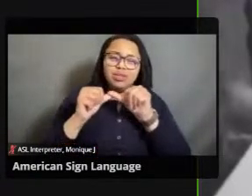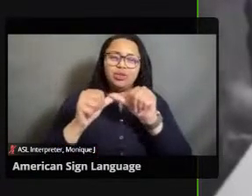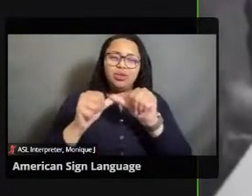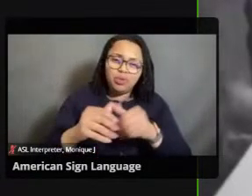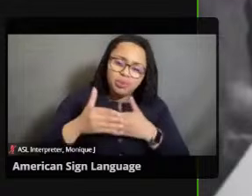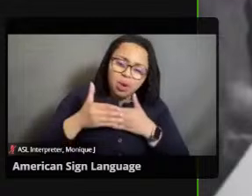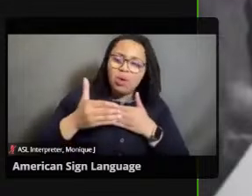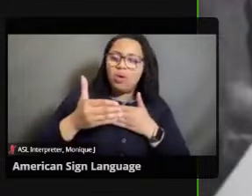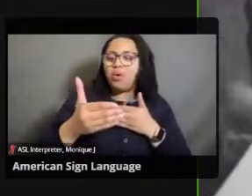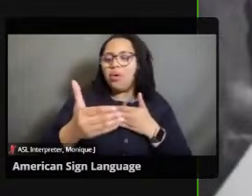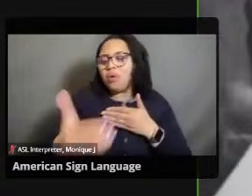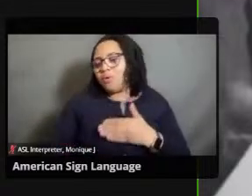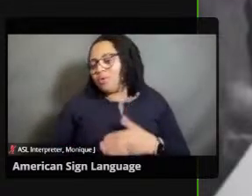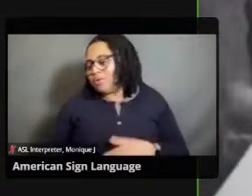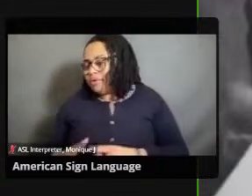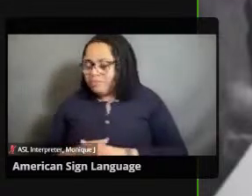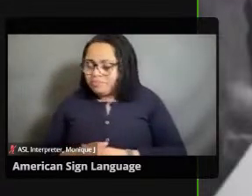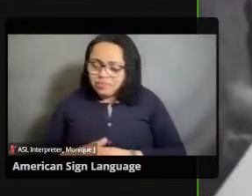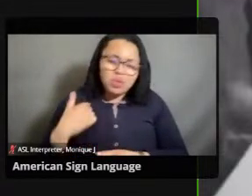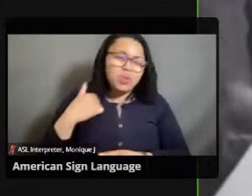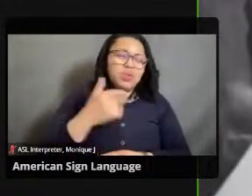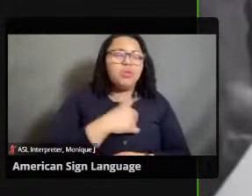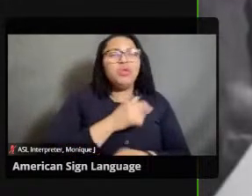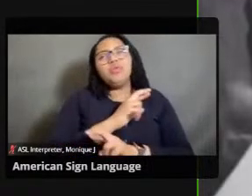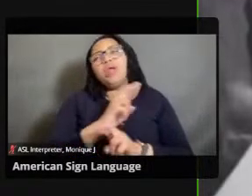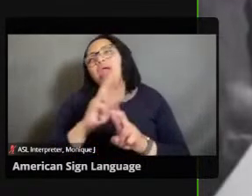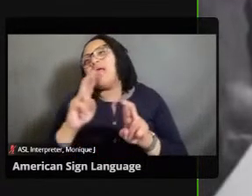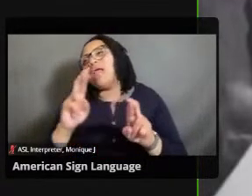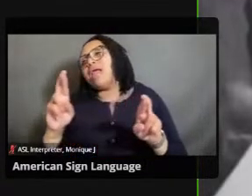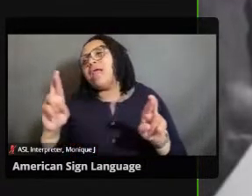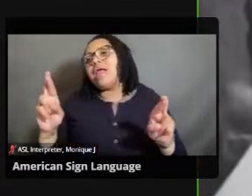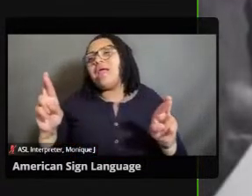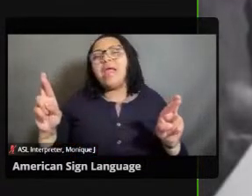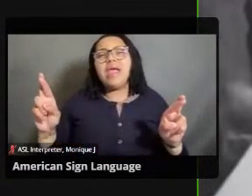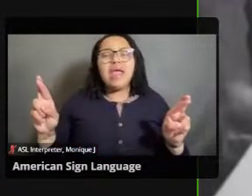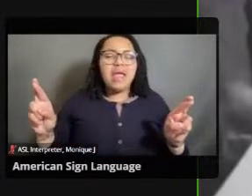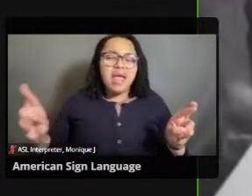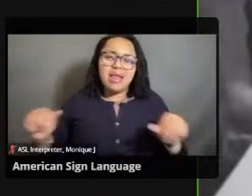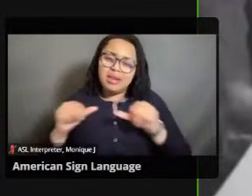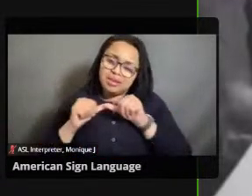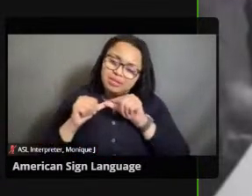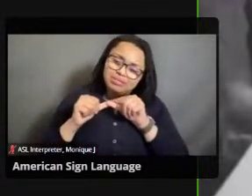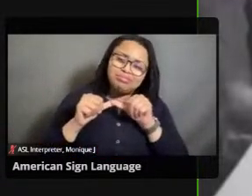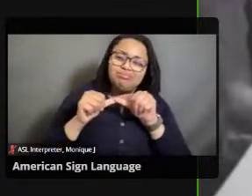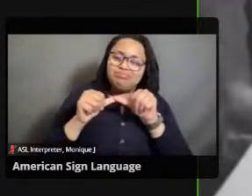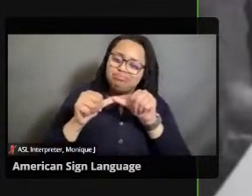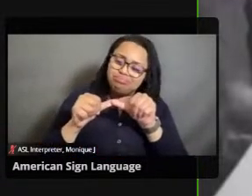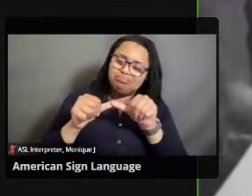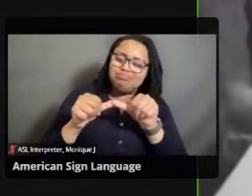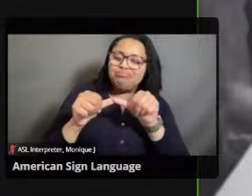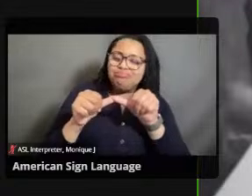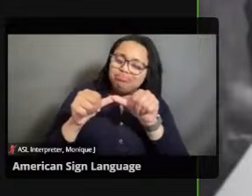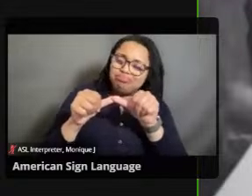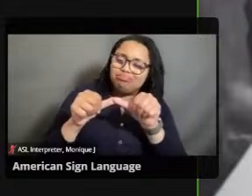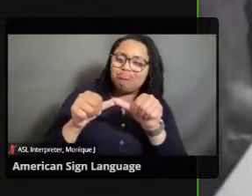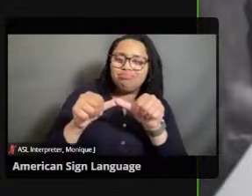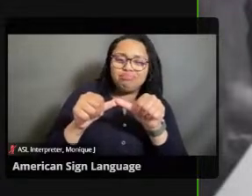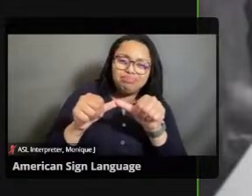to carry on. And we're ready to carry on. And we're ready to